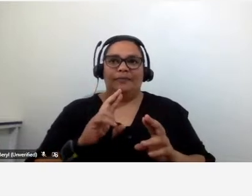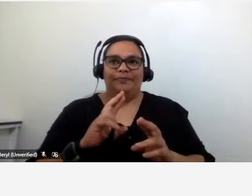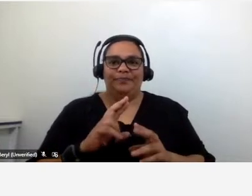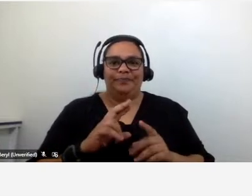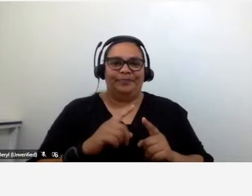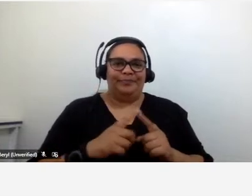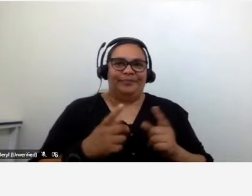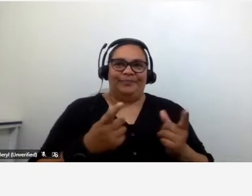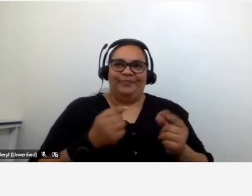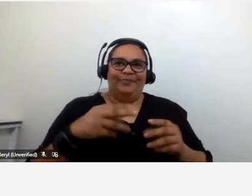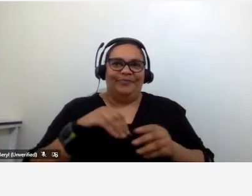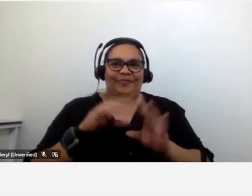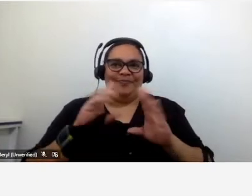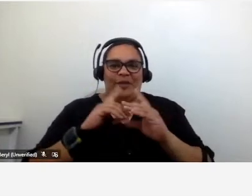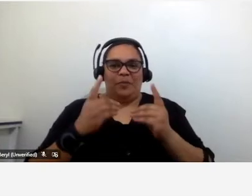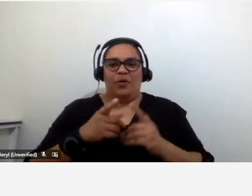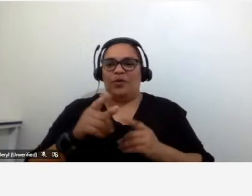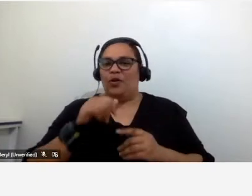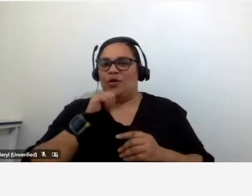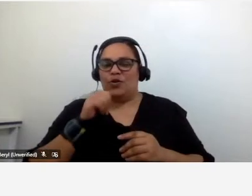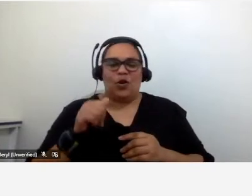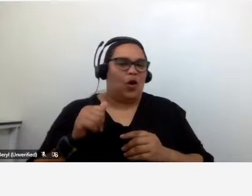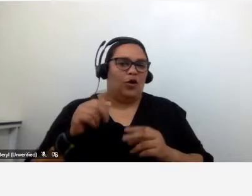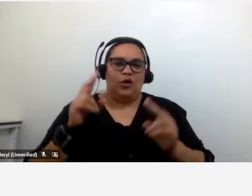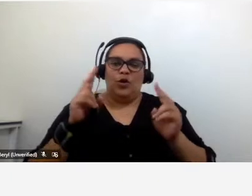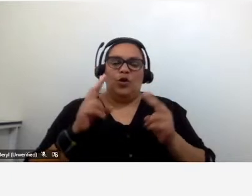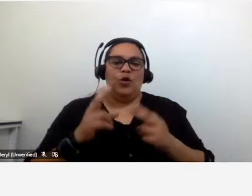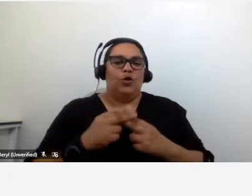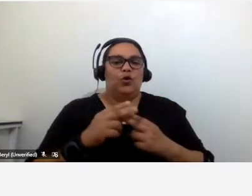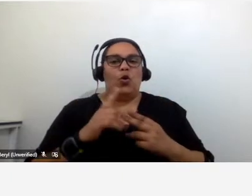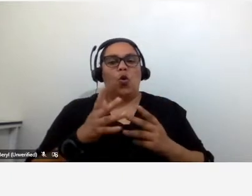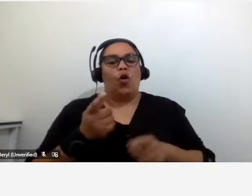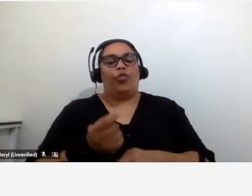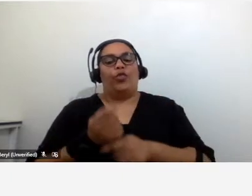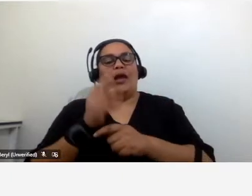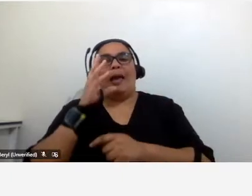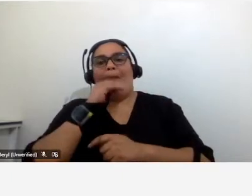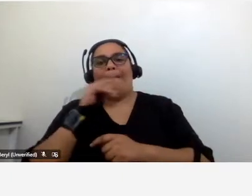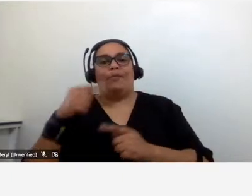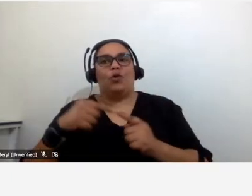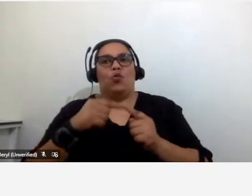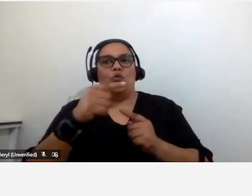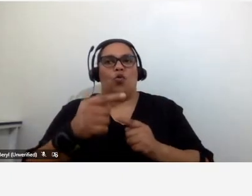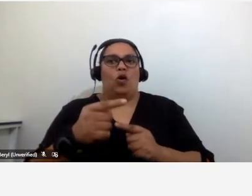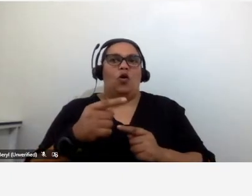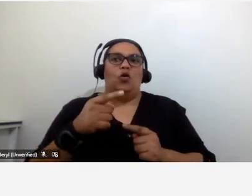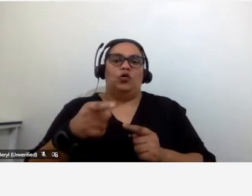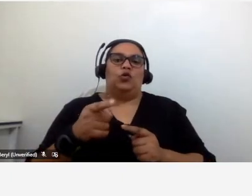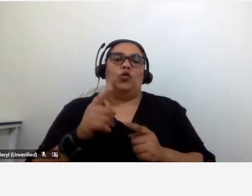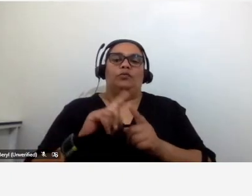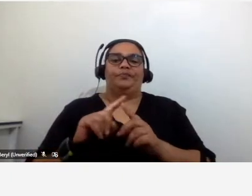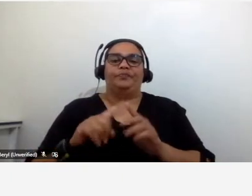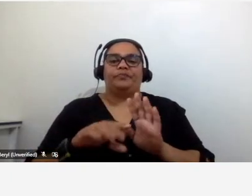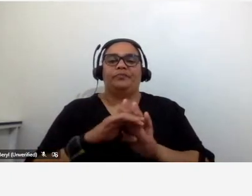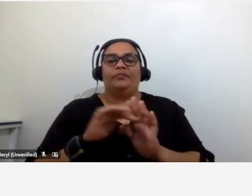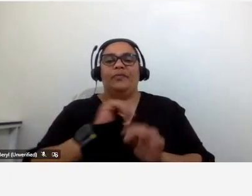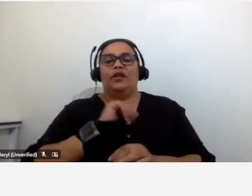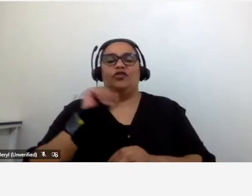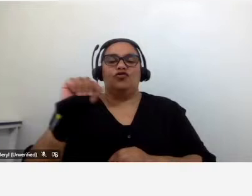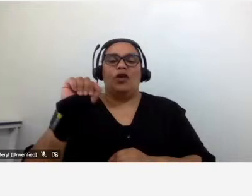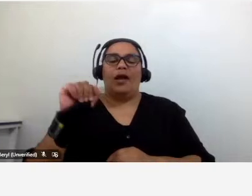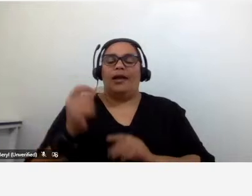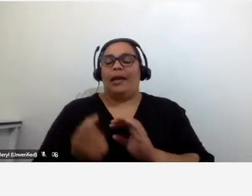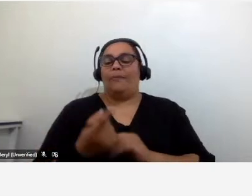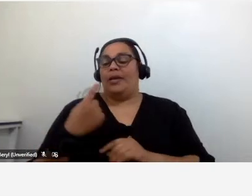workers in the department are not unionized or they were threatened not to attend the Section 77 strike of last year, which